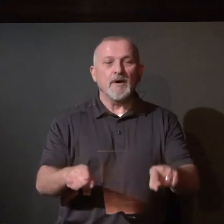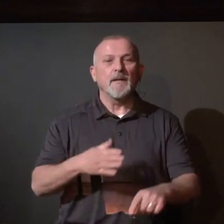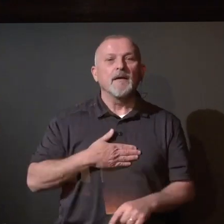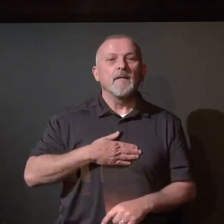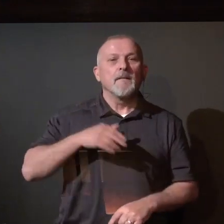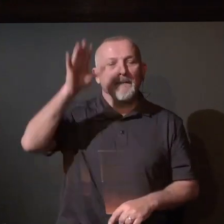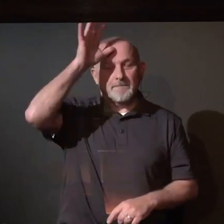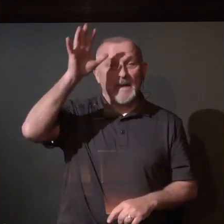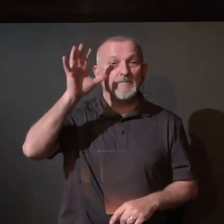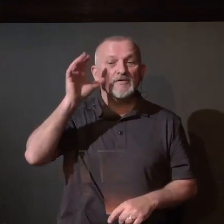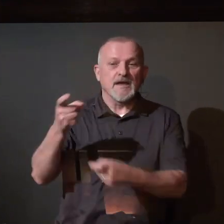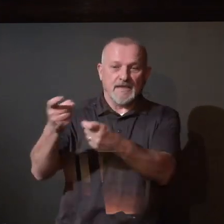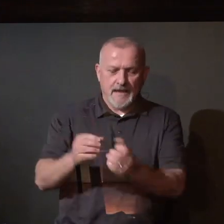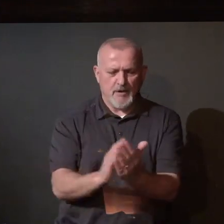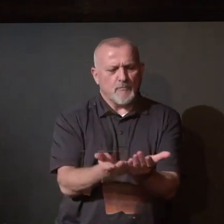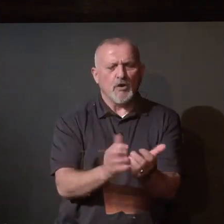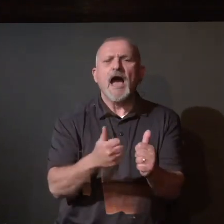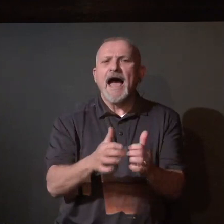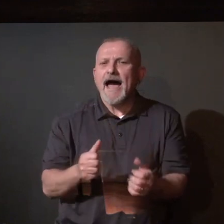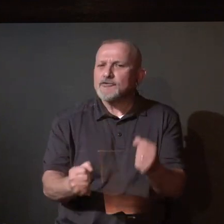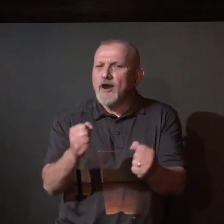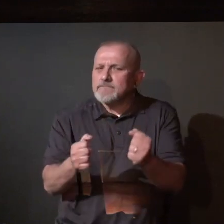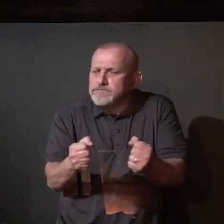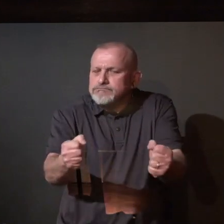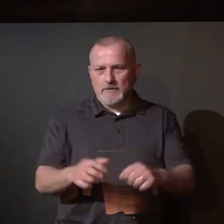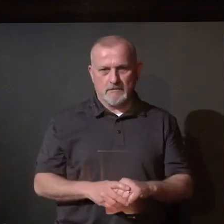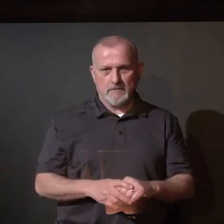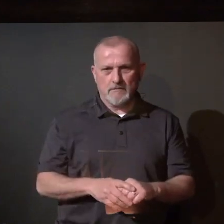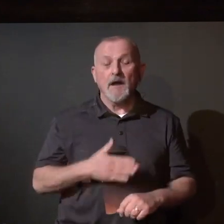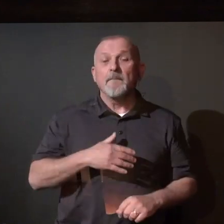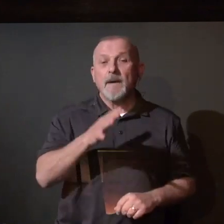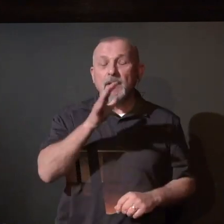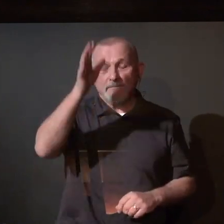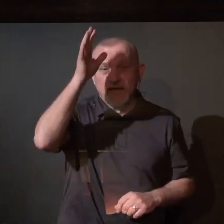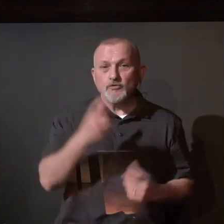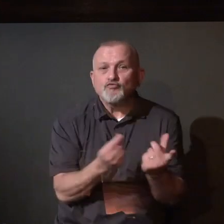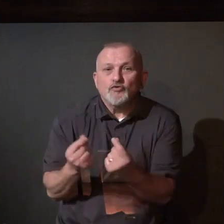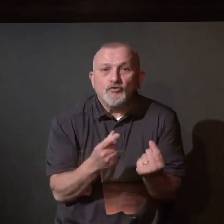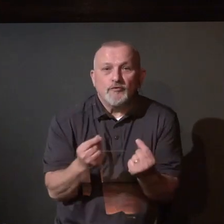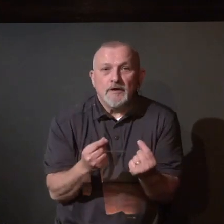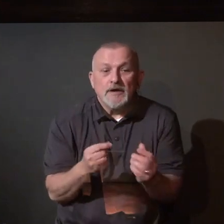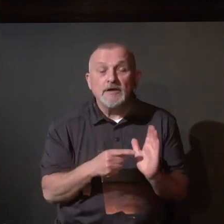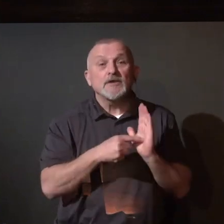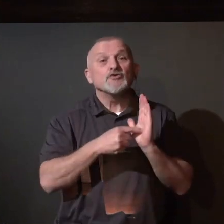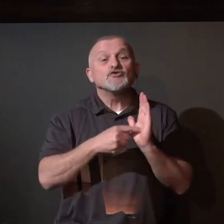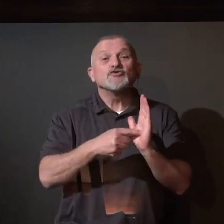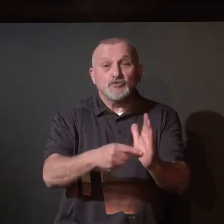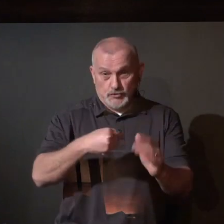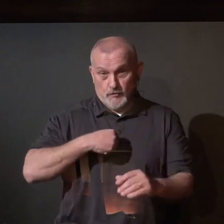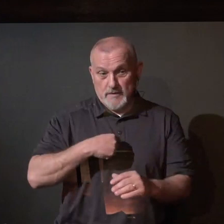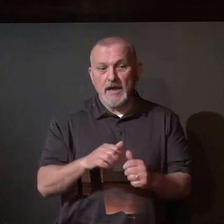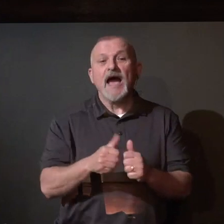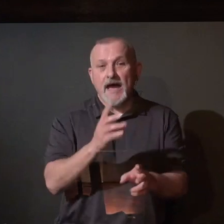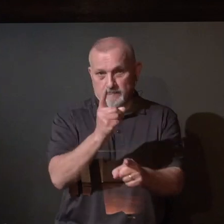how to drive. And after I started reading this book, How to Drive, you know what my mom and dad did? Then they started to show me how to drive. Then they